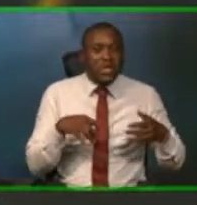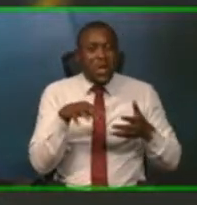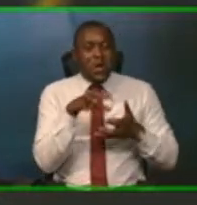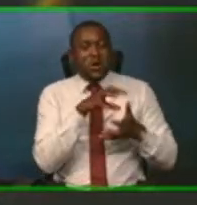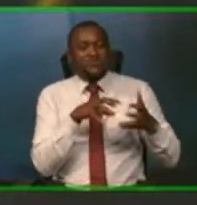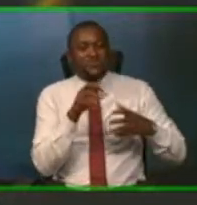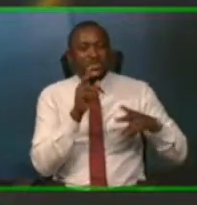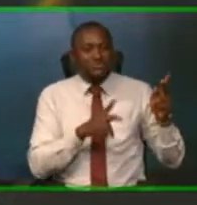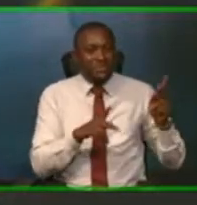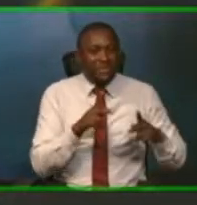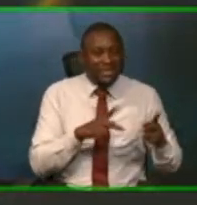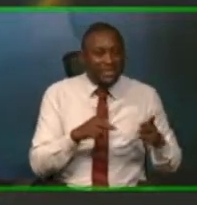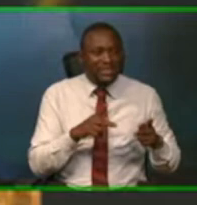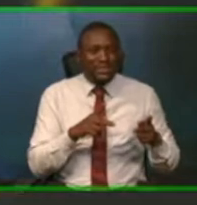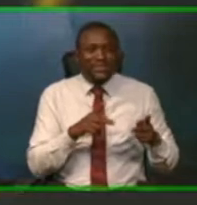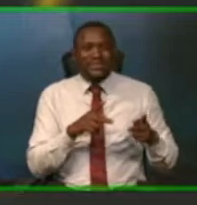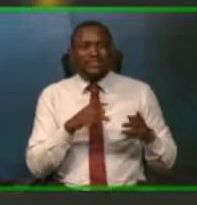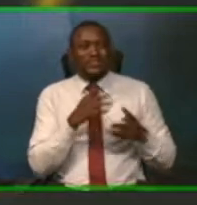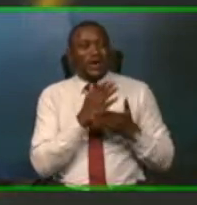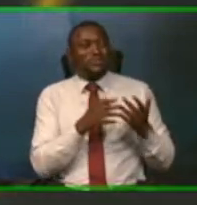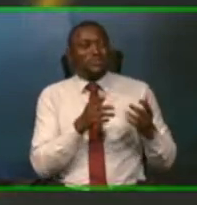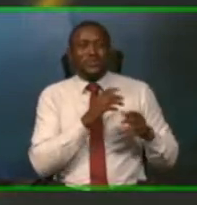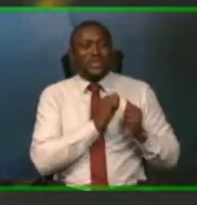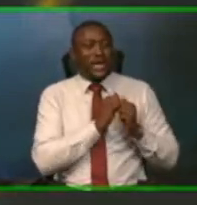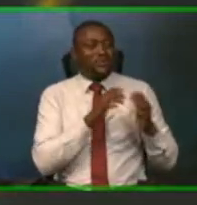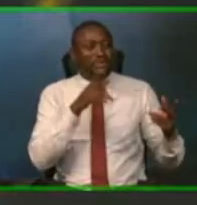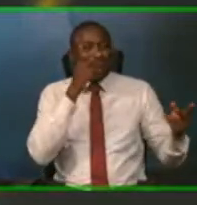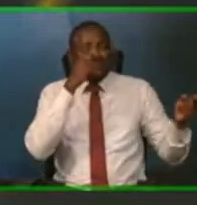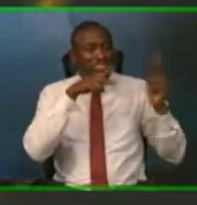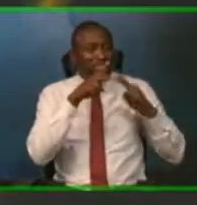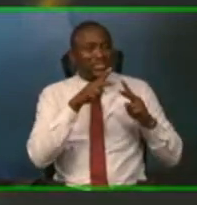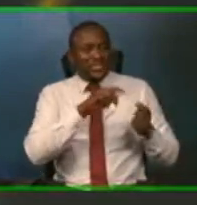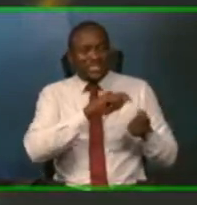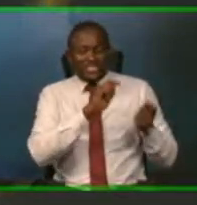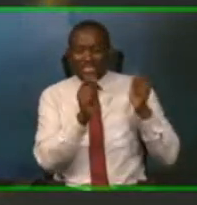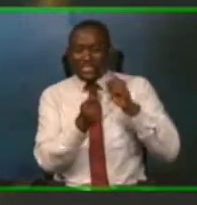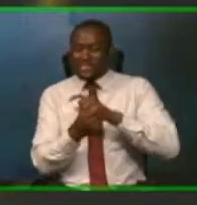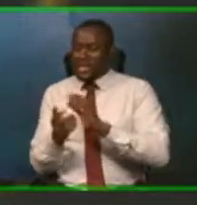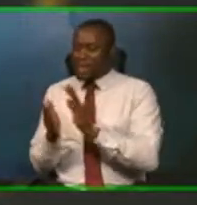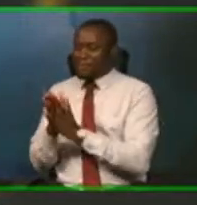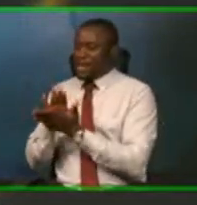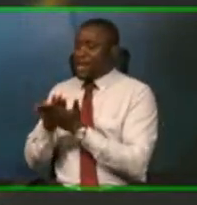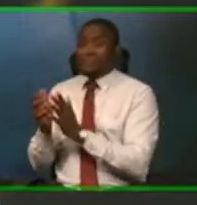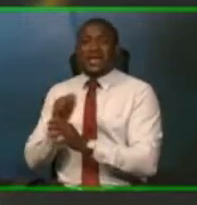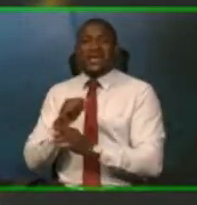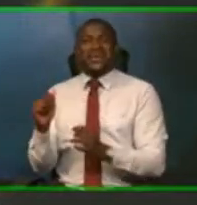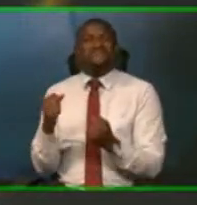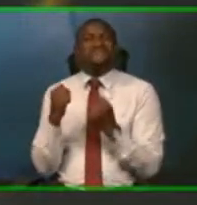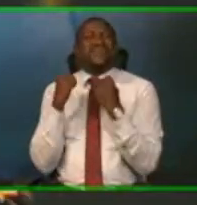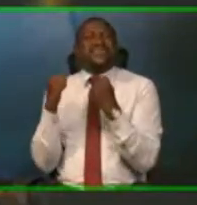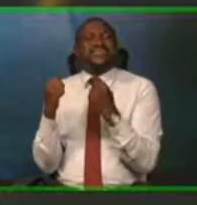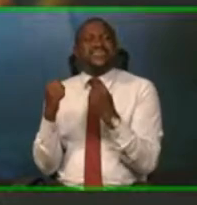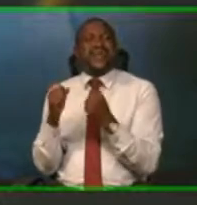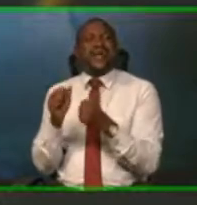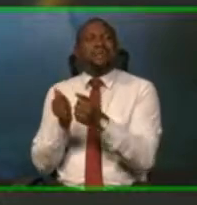confused, some visionless men into mighty apostles of the Lamb. He called them to be with